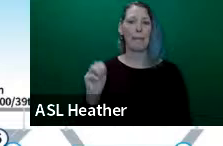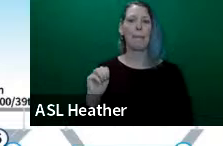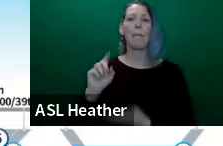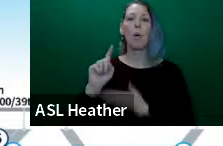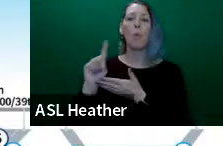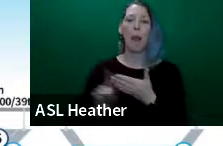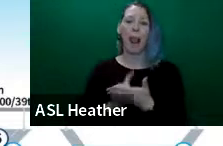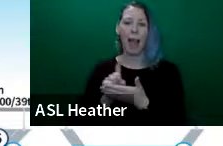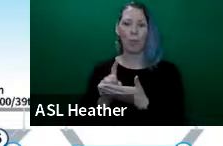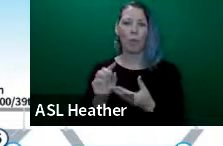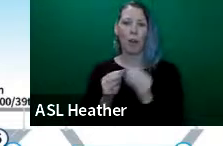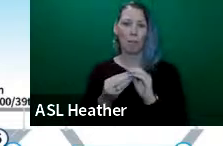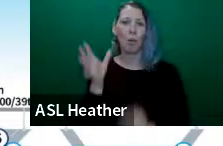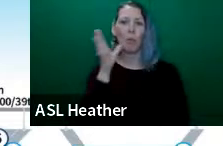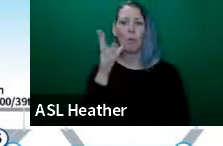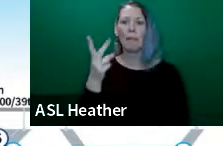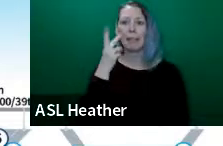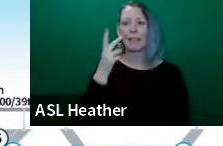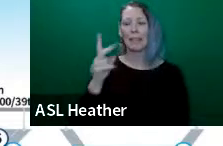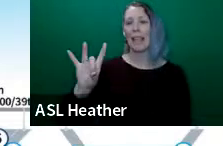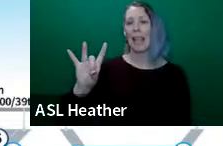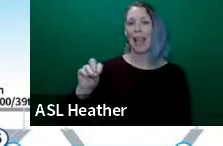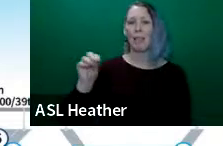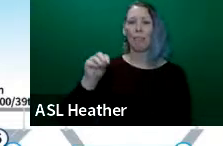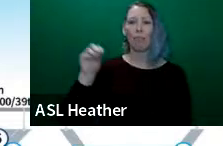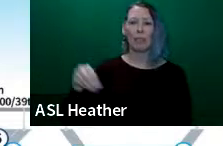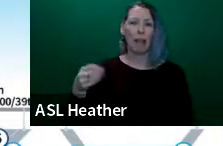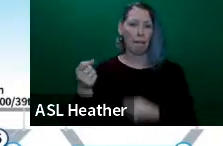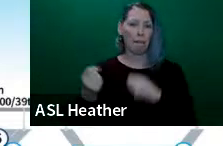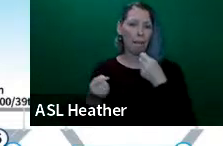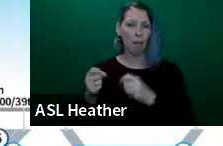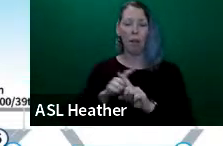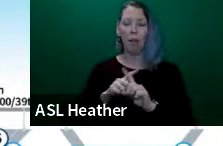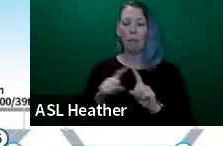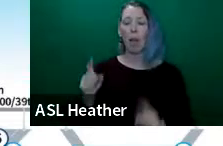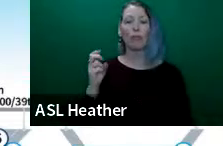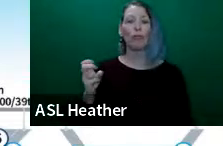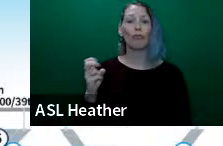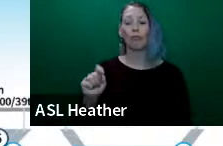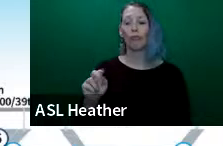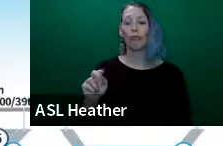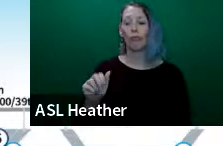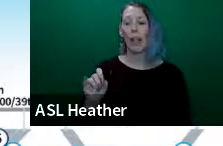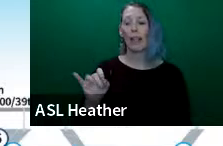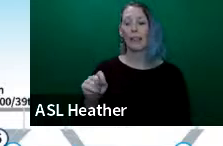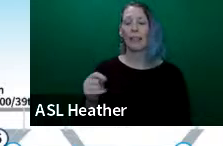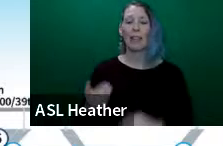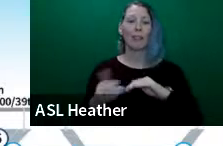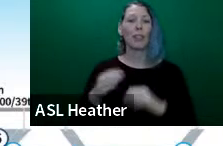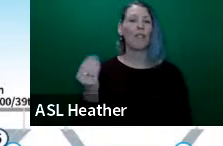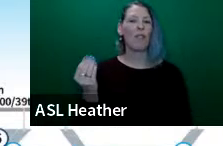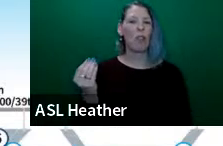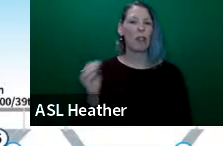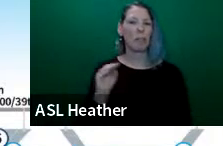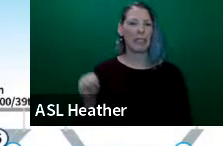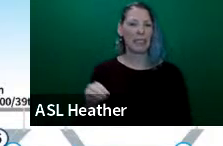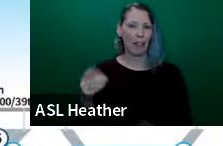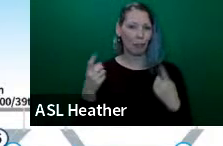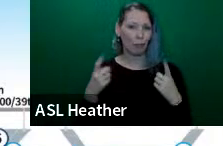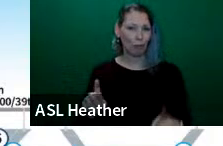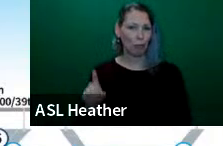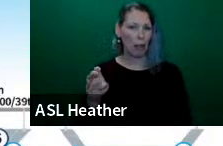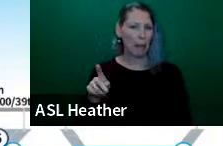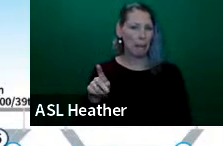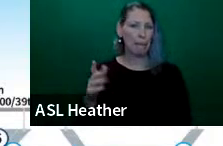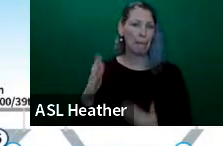number. So you can see the 80% vehicle, but transit actually increases to 14% during the peak. freight goes down, kind